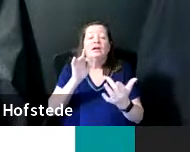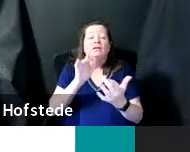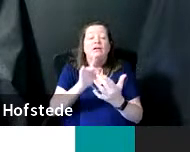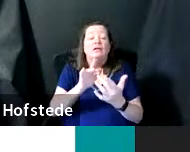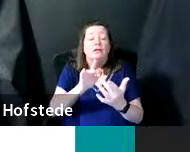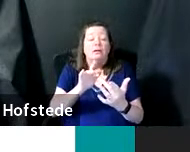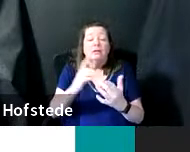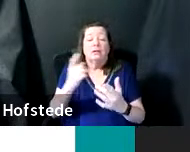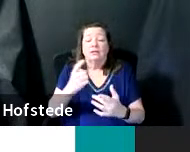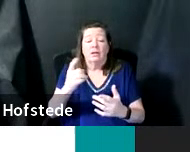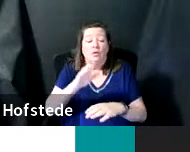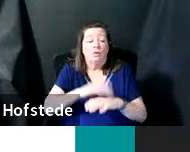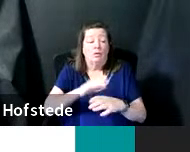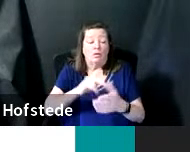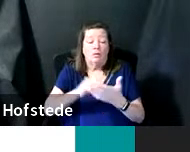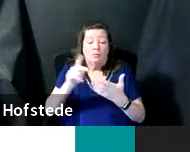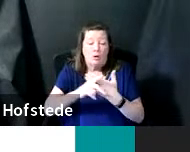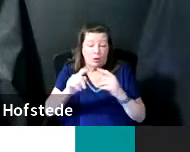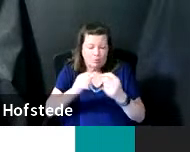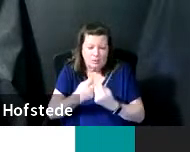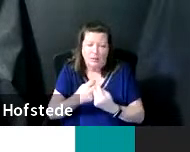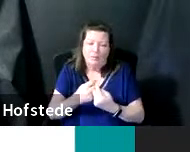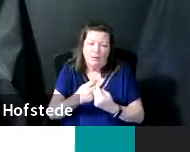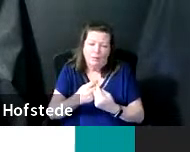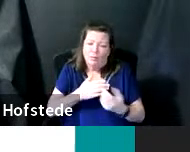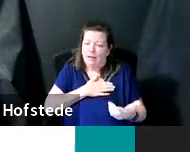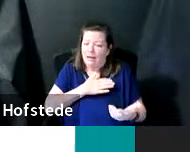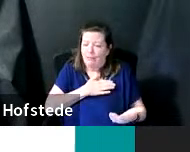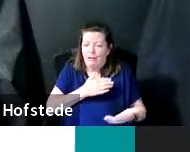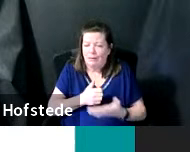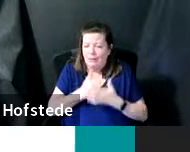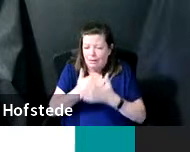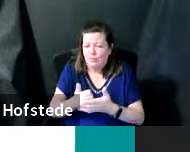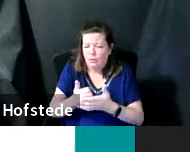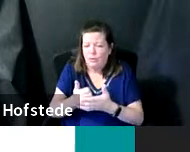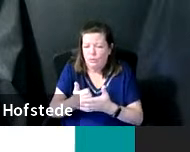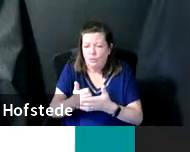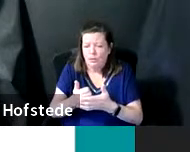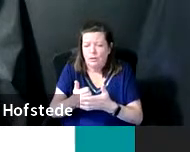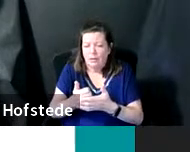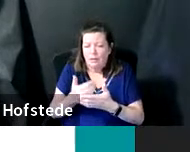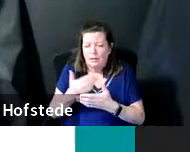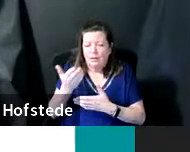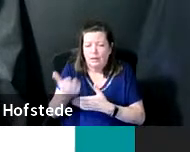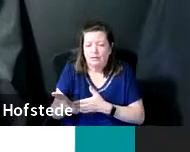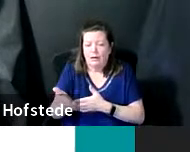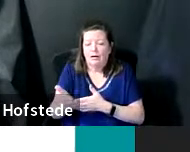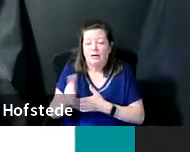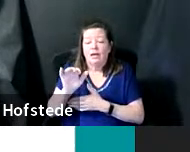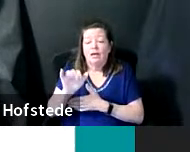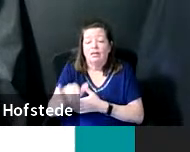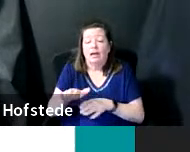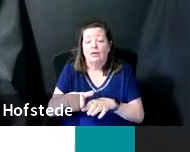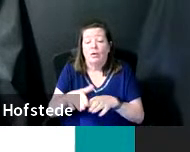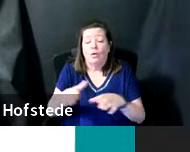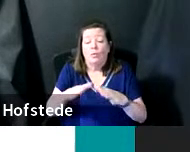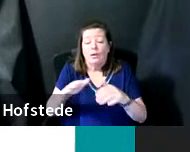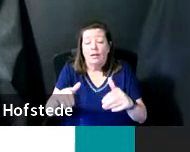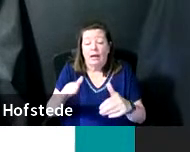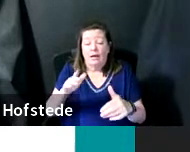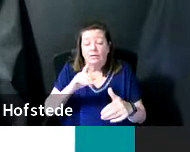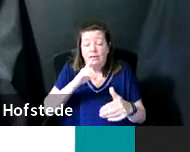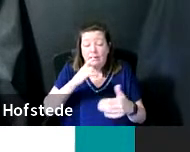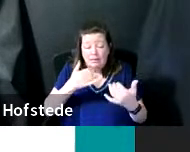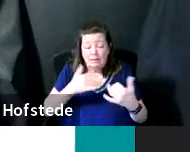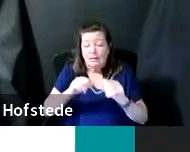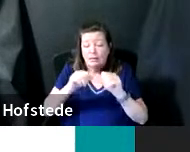program, we'd be more than happy to help you get there. That open house, I believe, is still